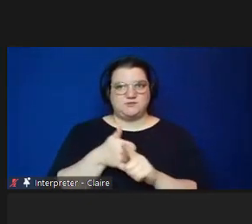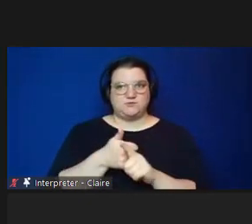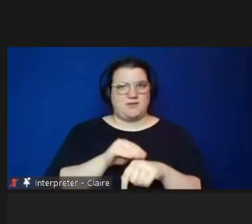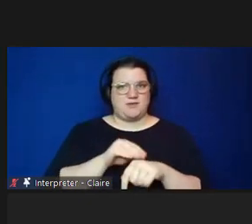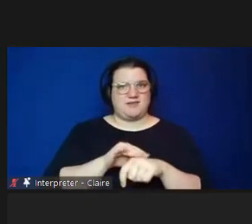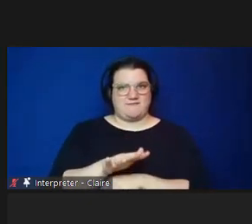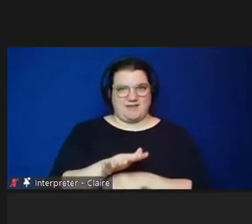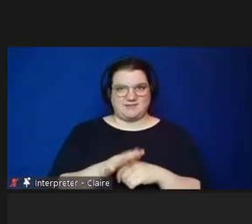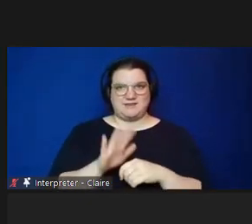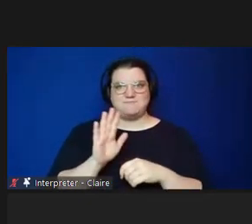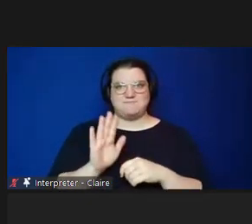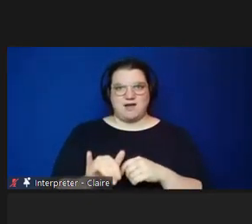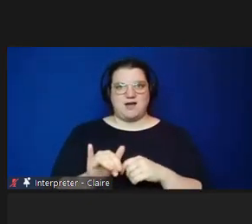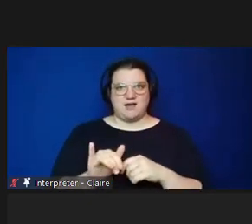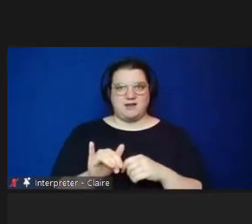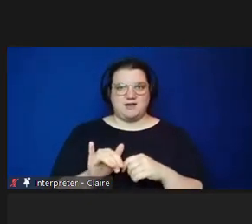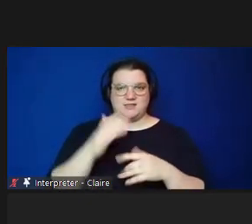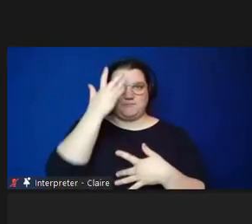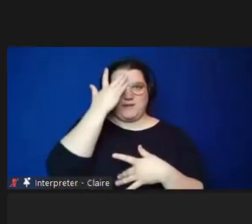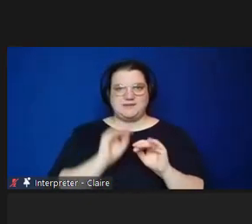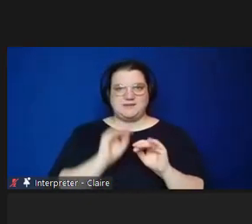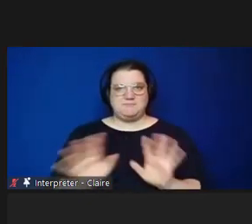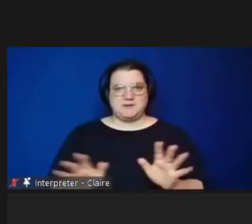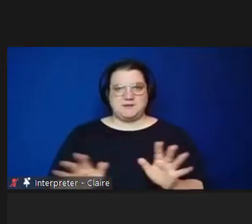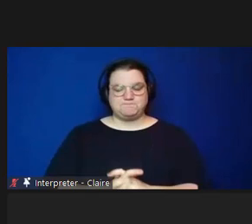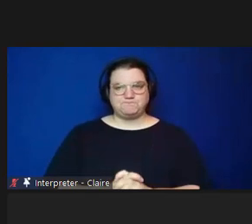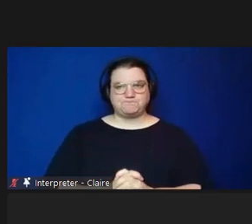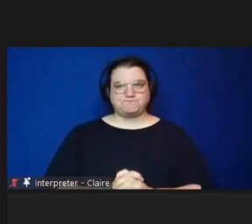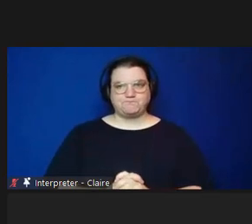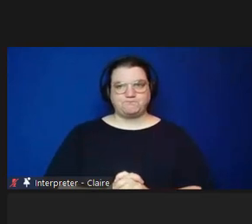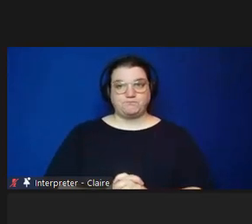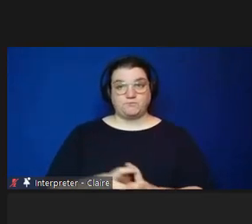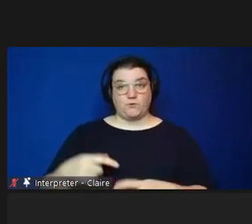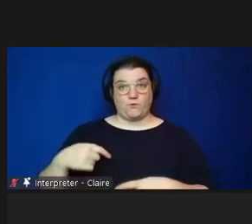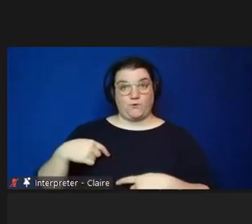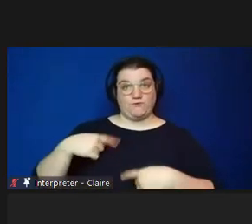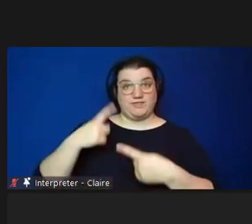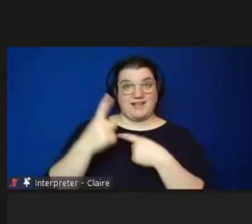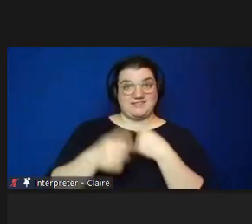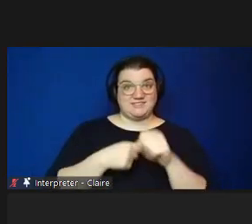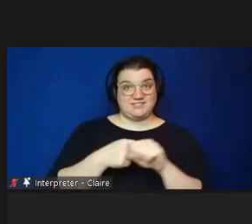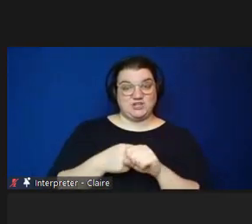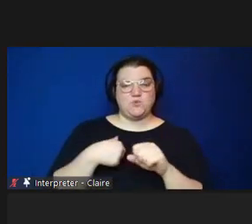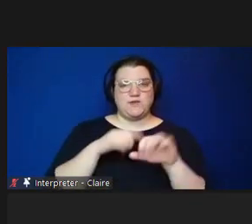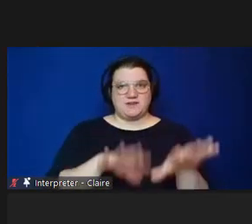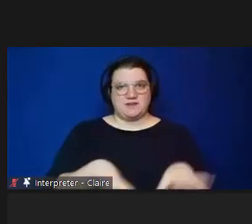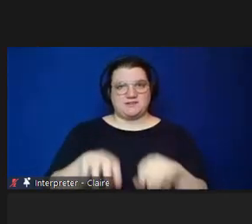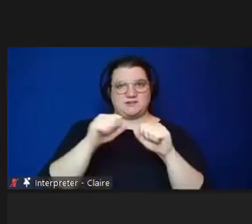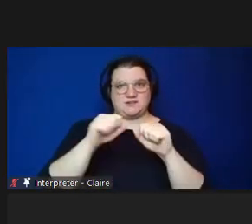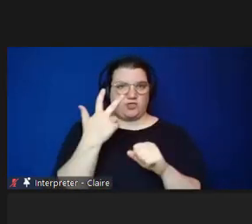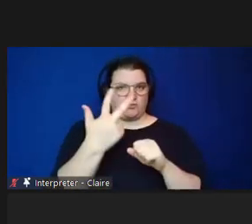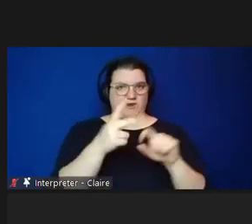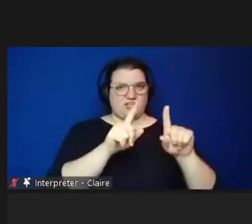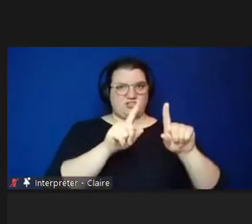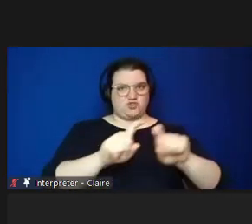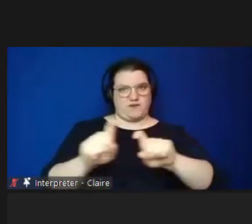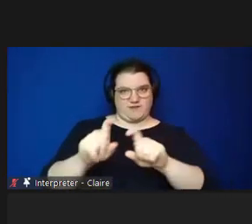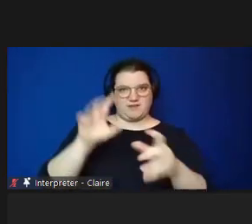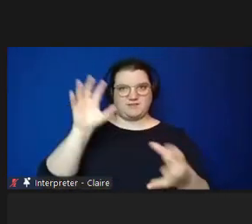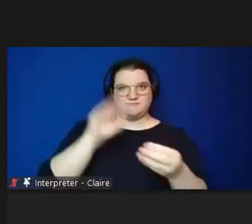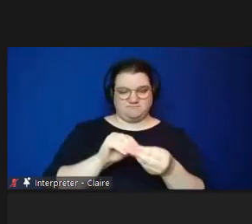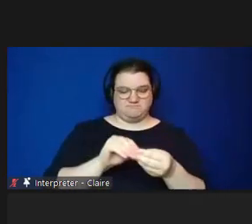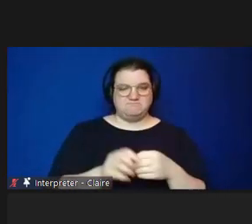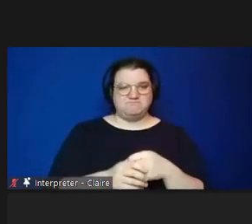affected by the pandemic. Over the last year, we've conducted three surveys in all. So the first one was